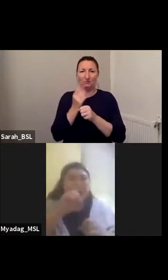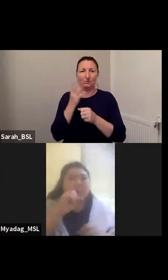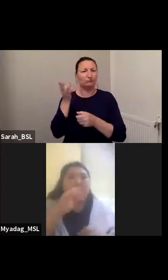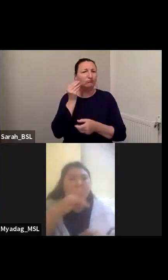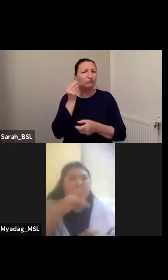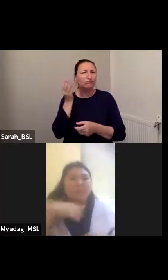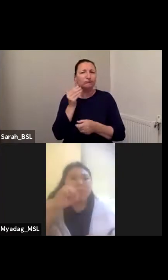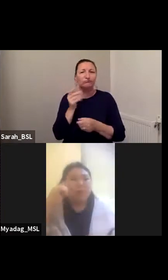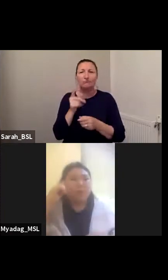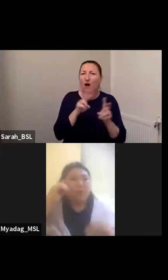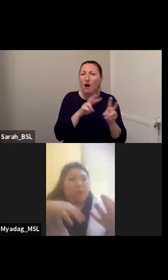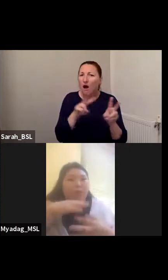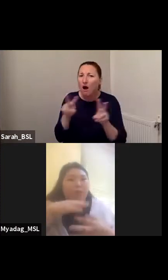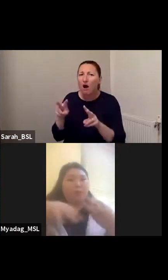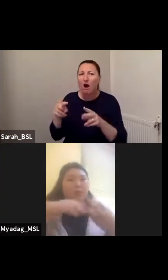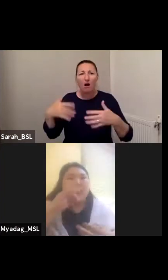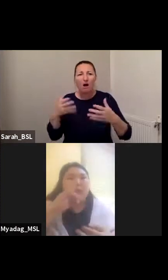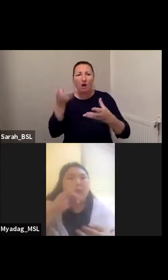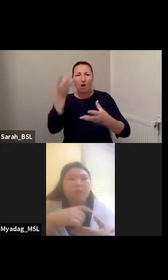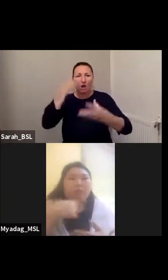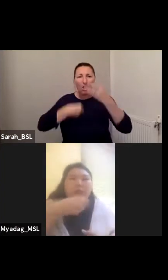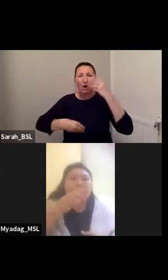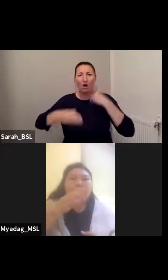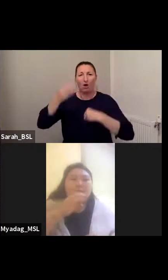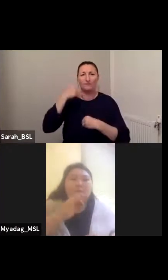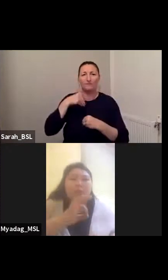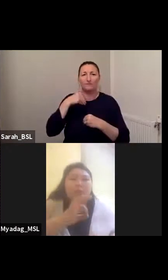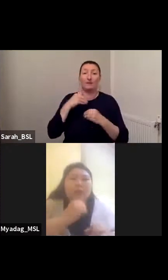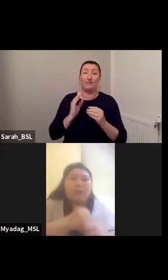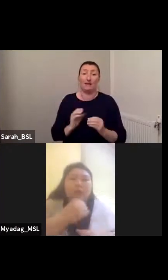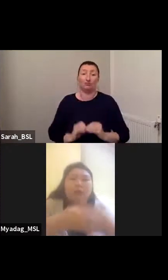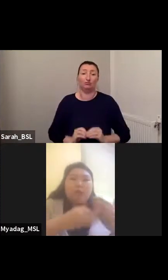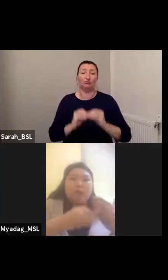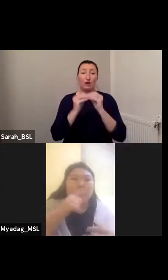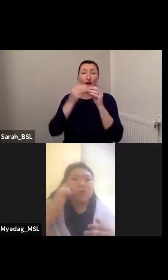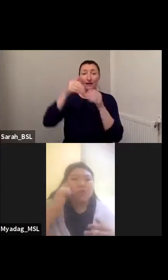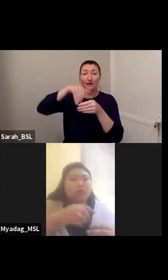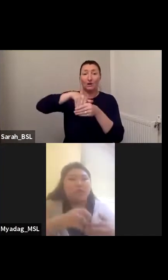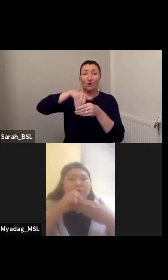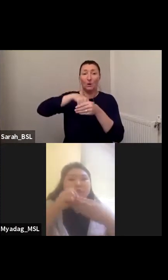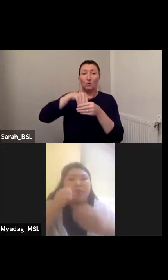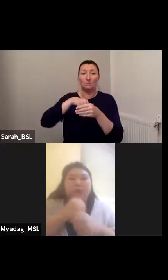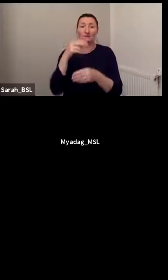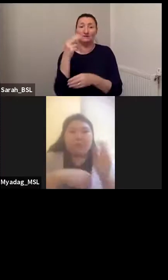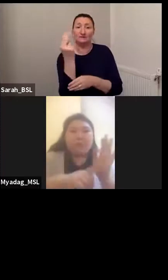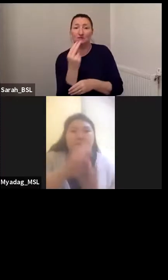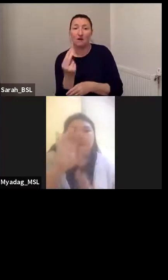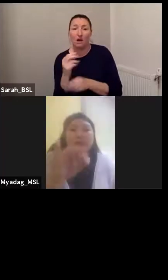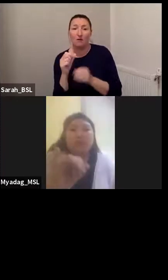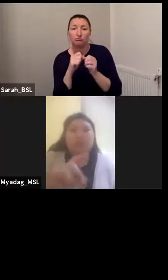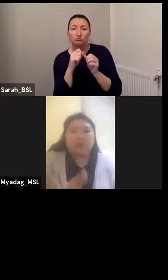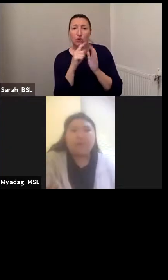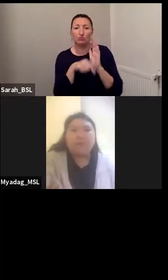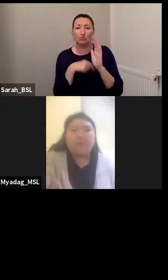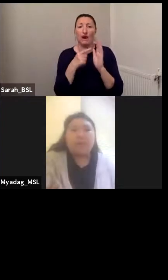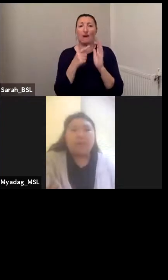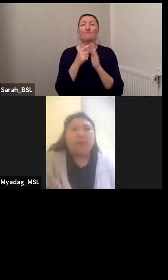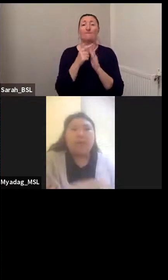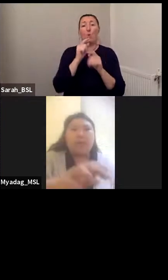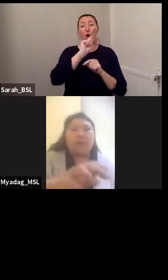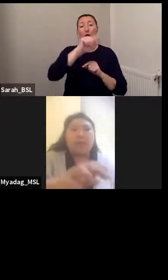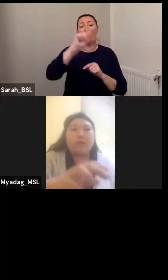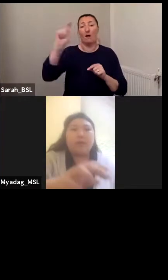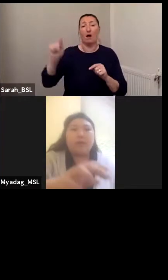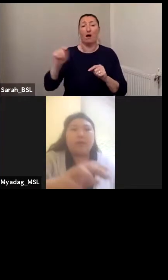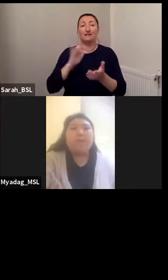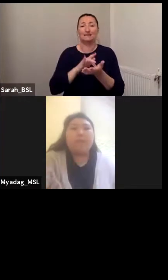So through the UK aid-funded AT2030 programme, we're working on case studies in inclusive design and accessibility around the world in